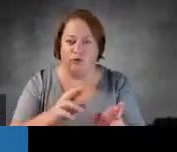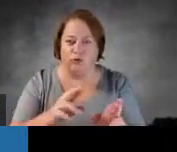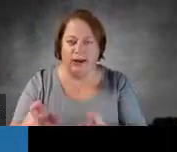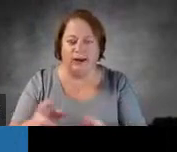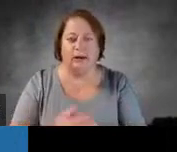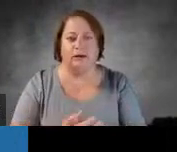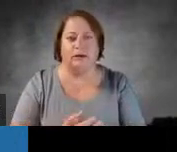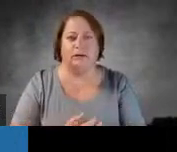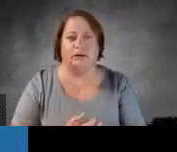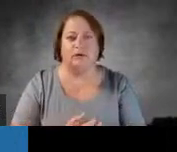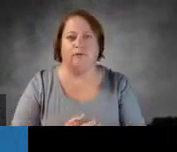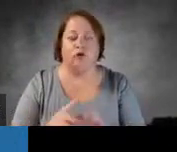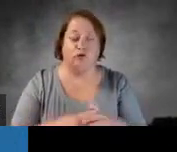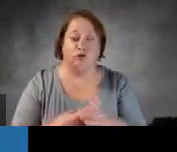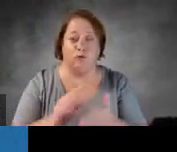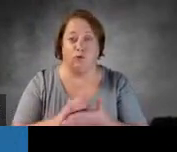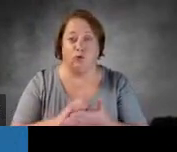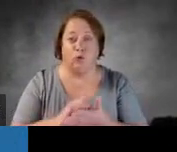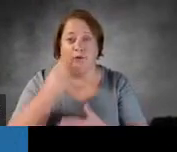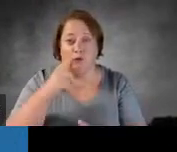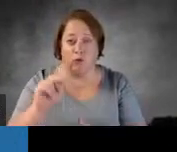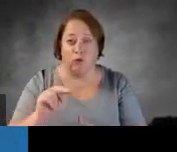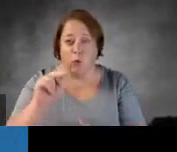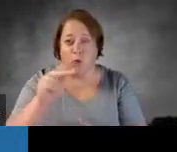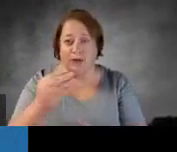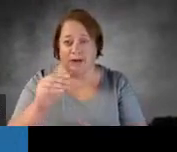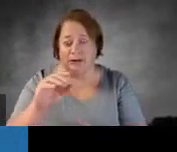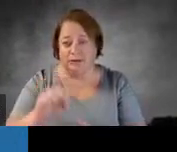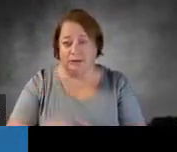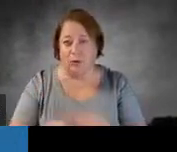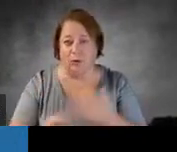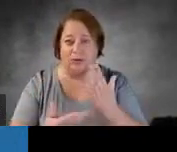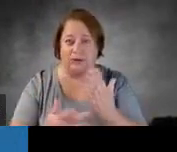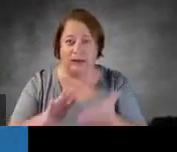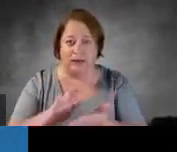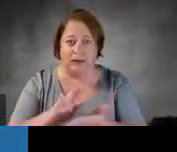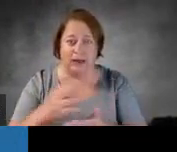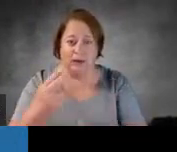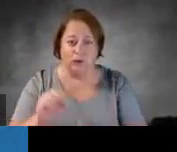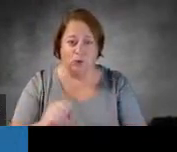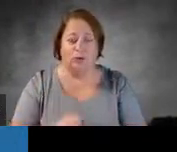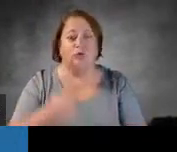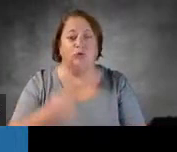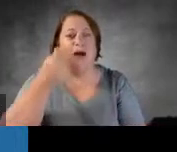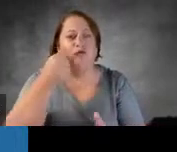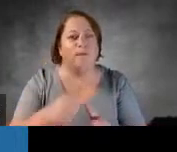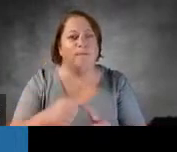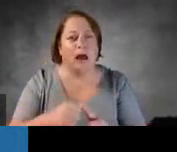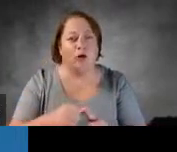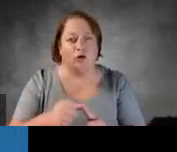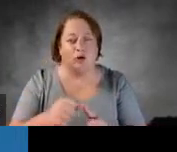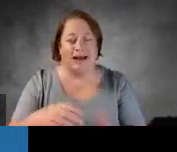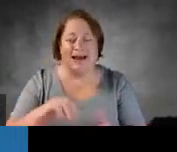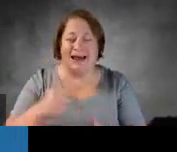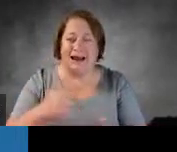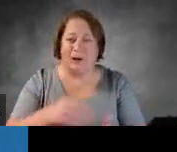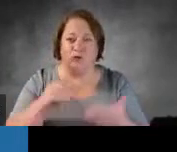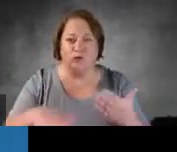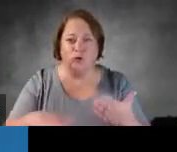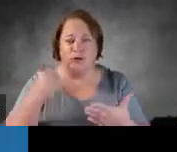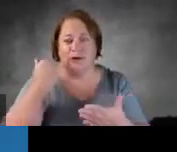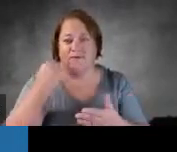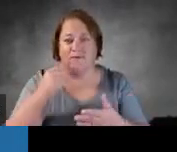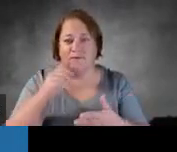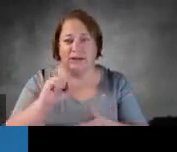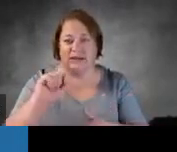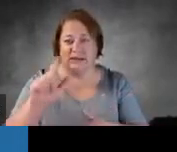as far as start of school for North and South Technical High Schools. So just as a reminder, any student in St. Louis County, whether they have an IEP